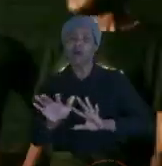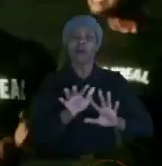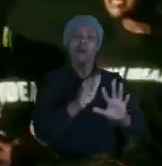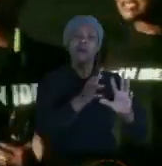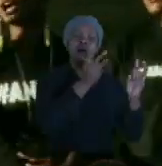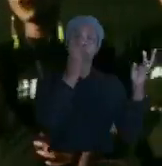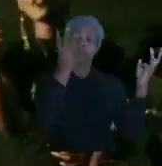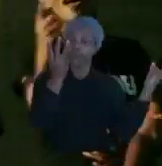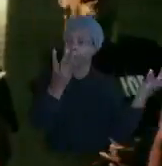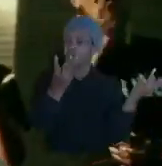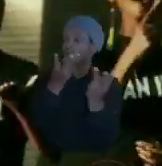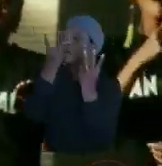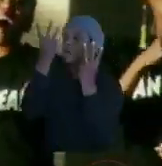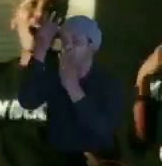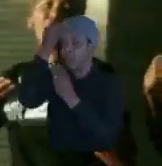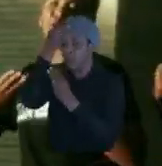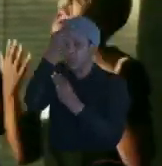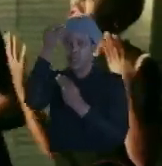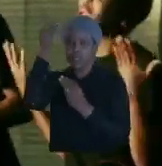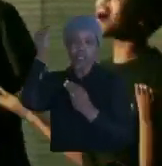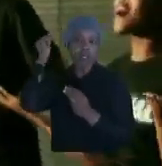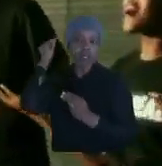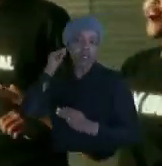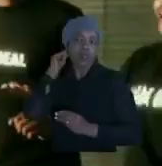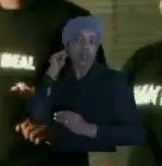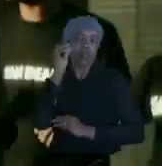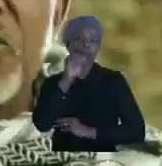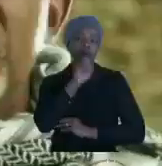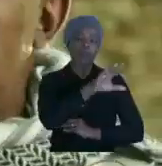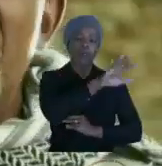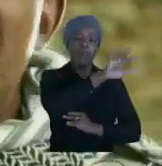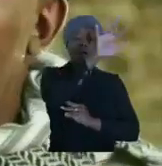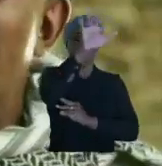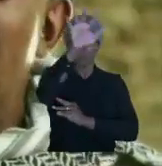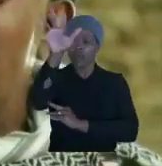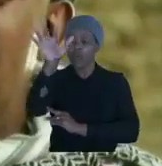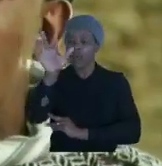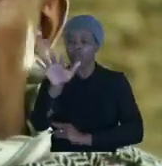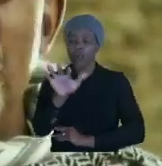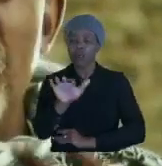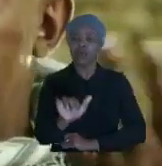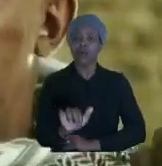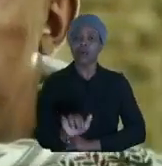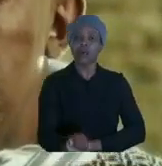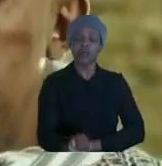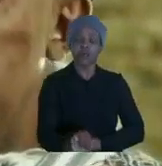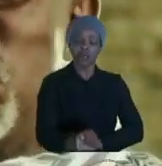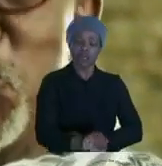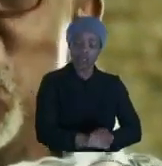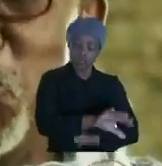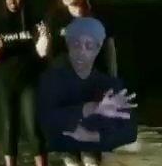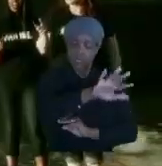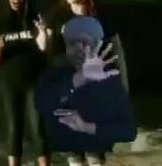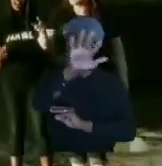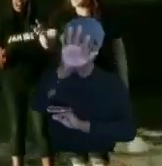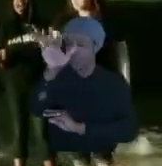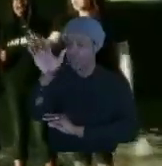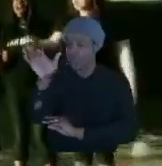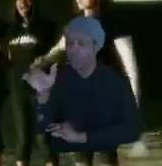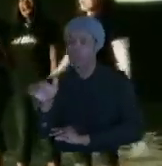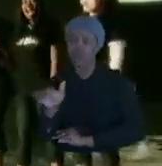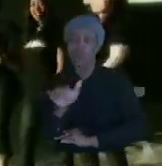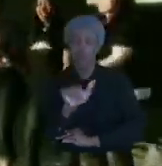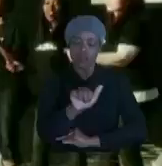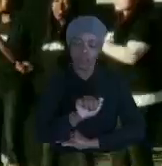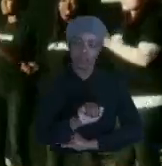realize South Africa. One love, one hope.